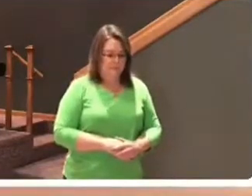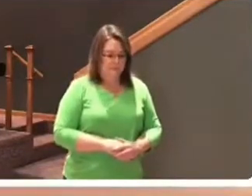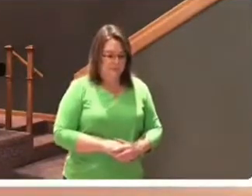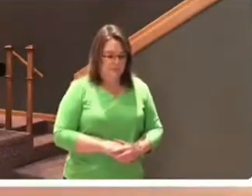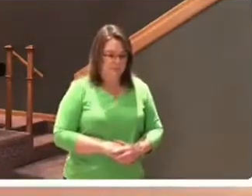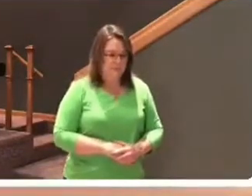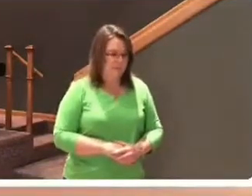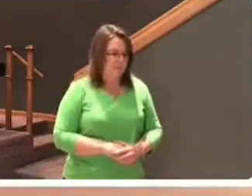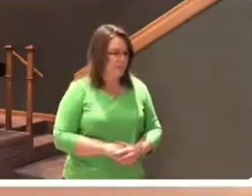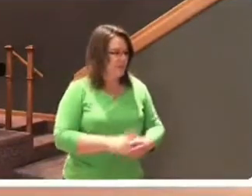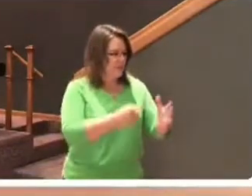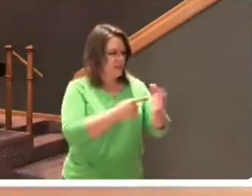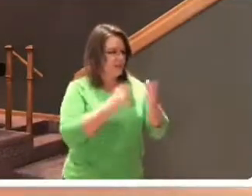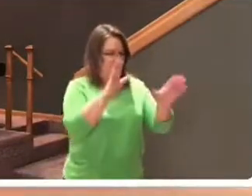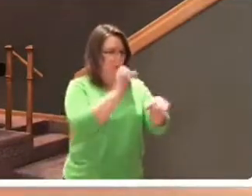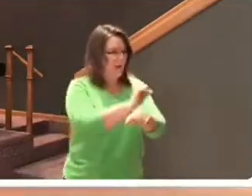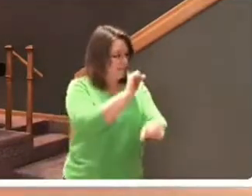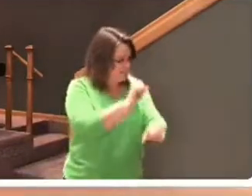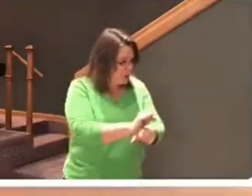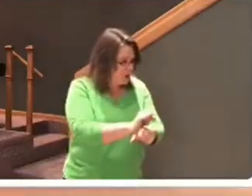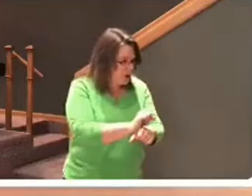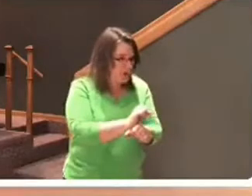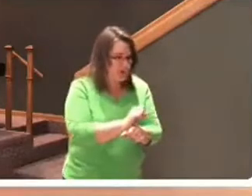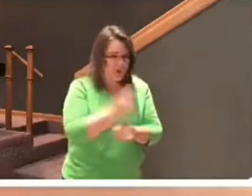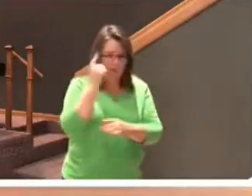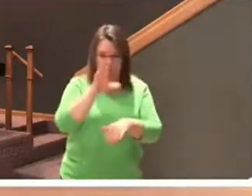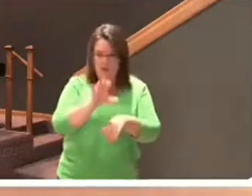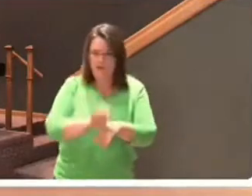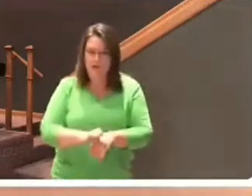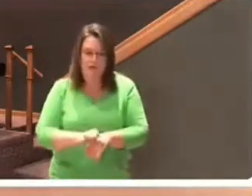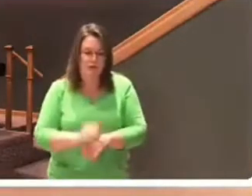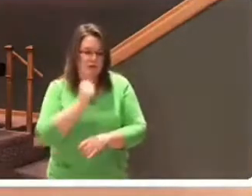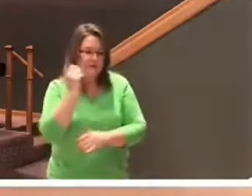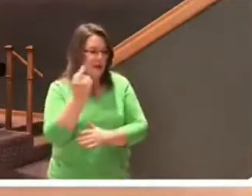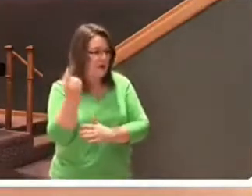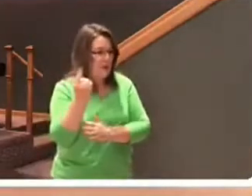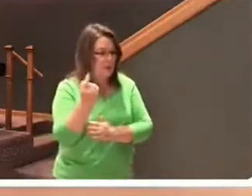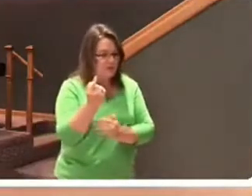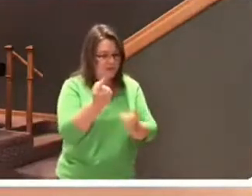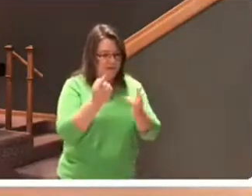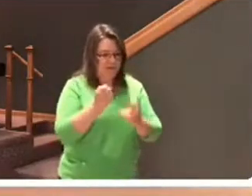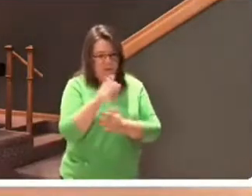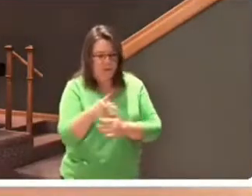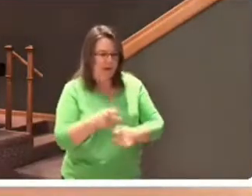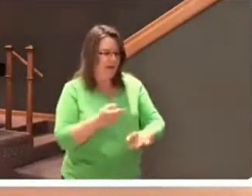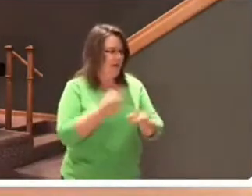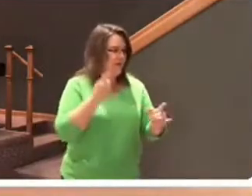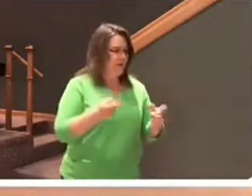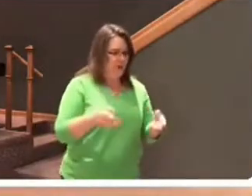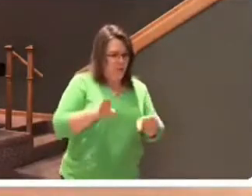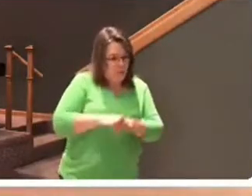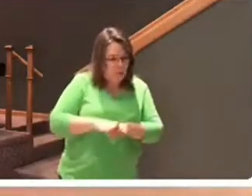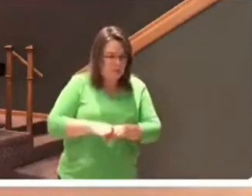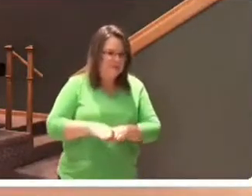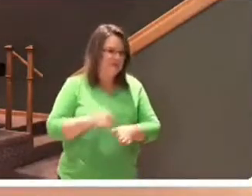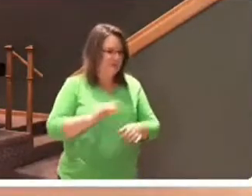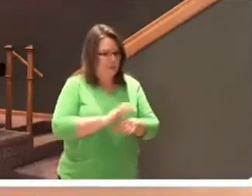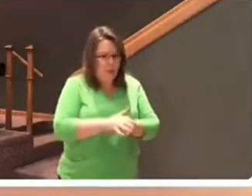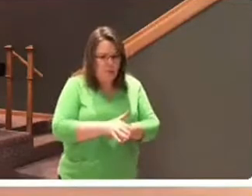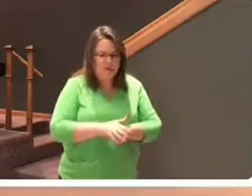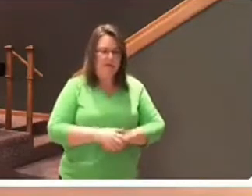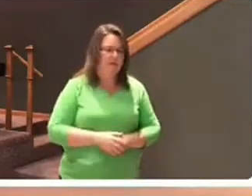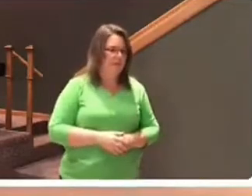It would take a miracle for a church to not only come back from shutdowns and